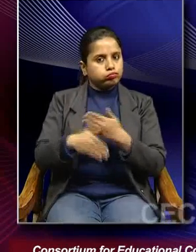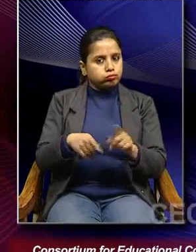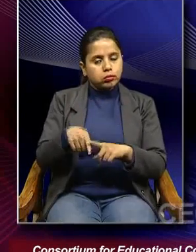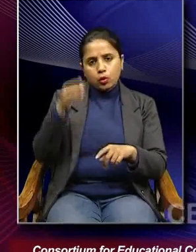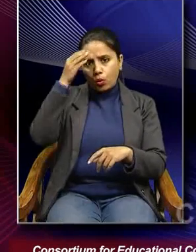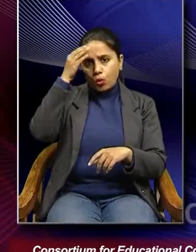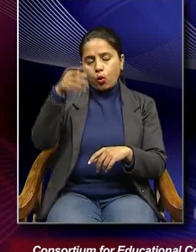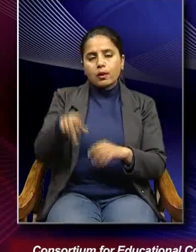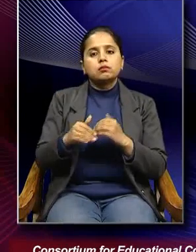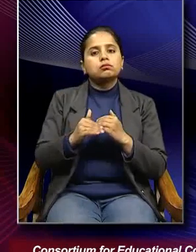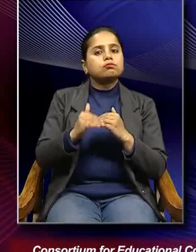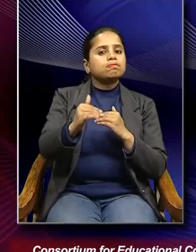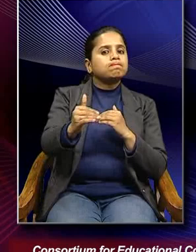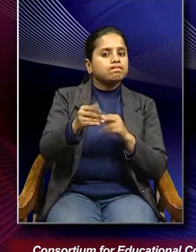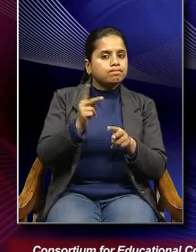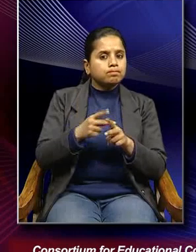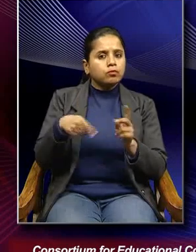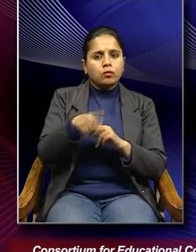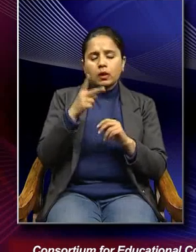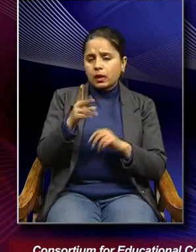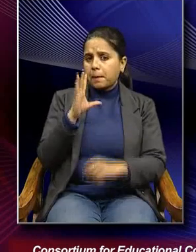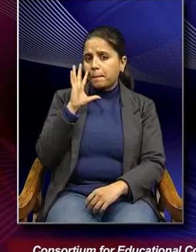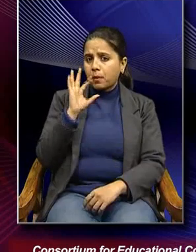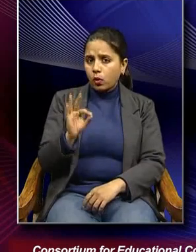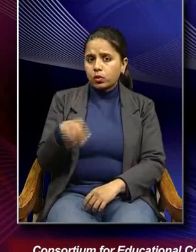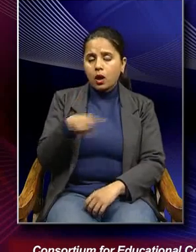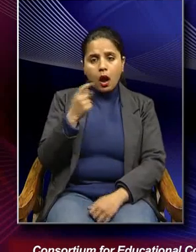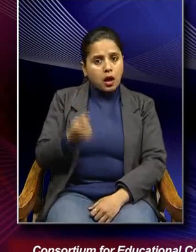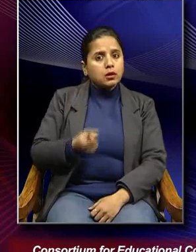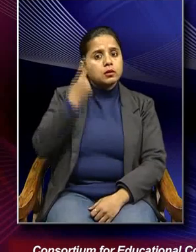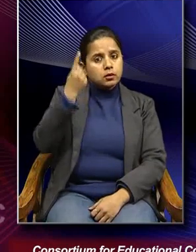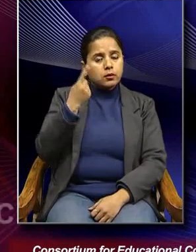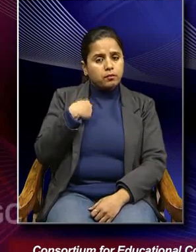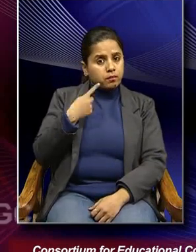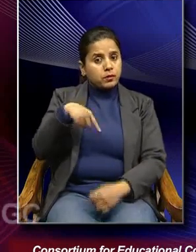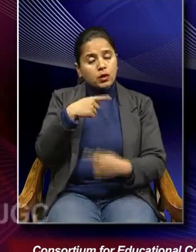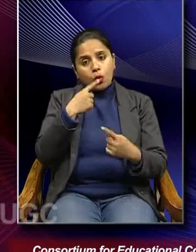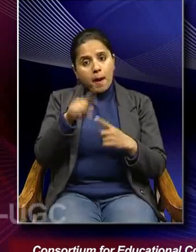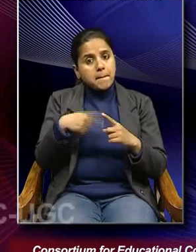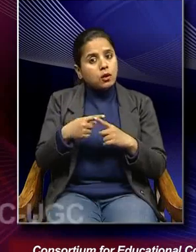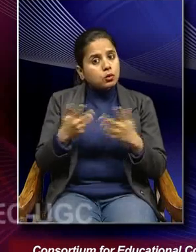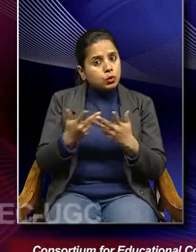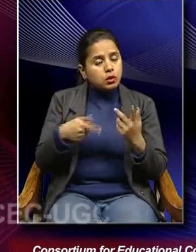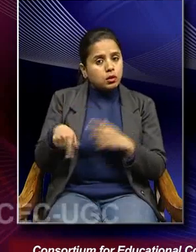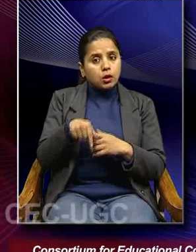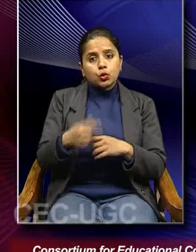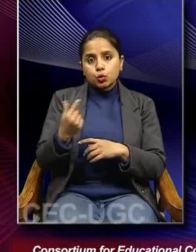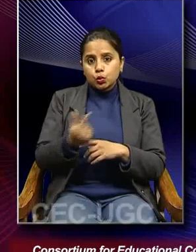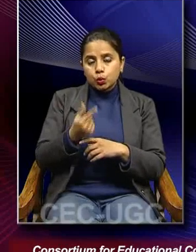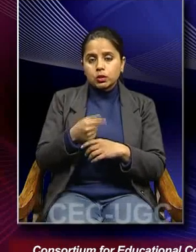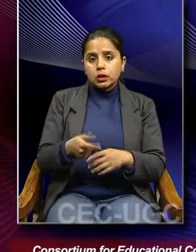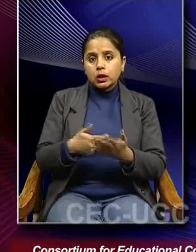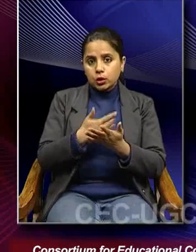of sustainability, which is very, very important to understand that are we talking about consumption of resources